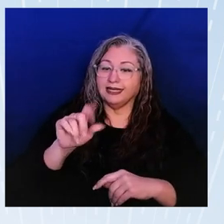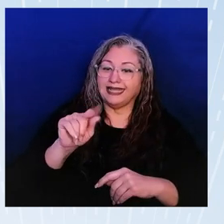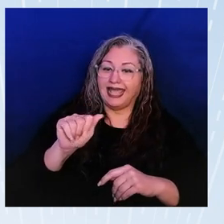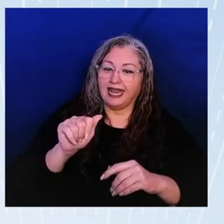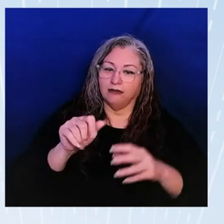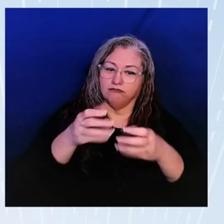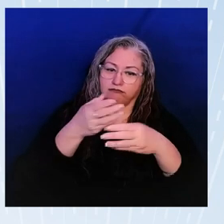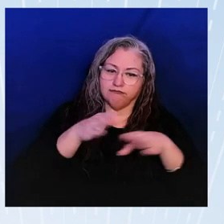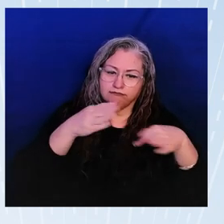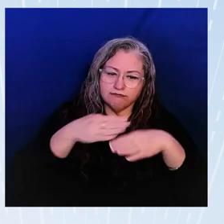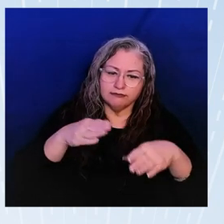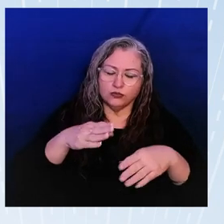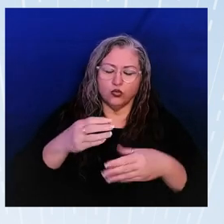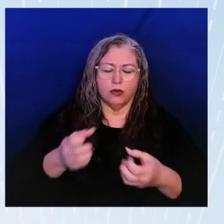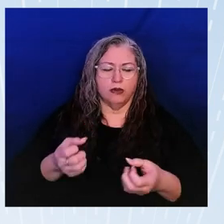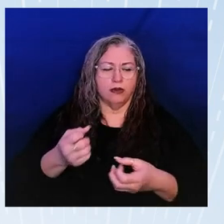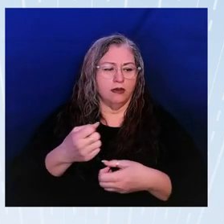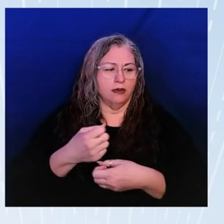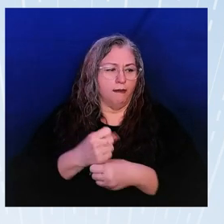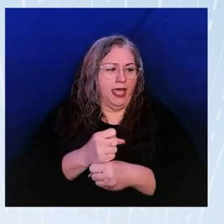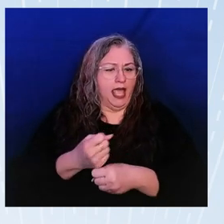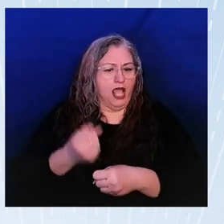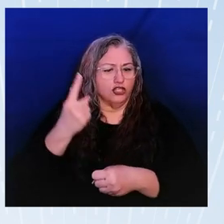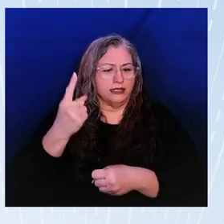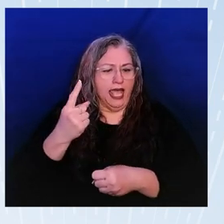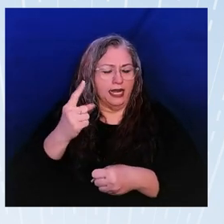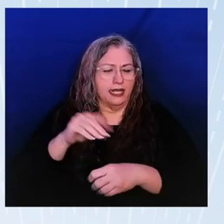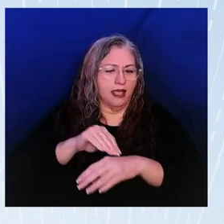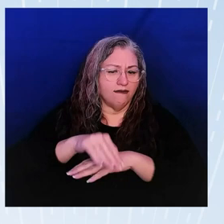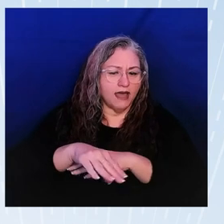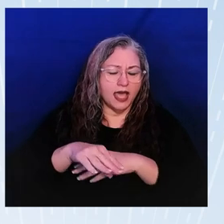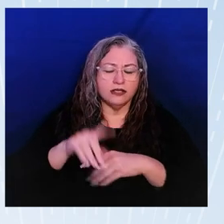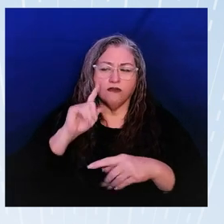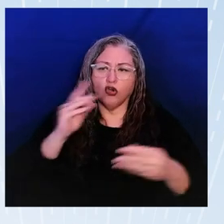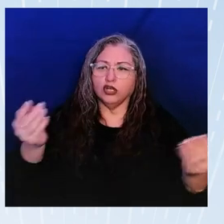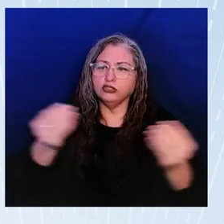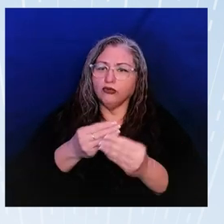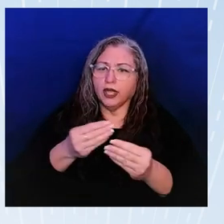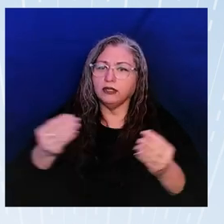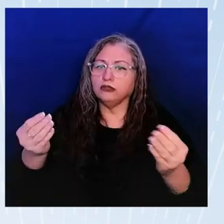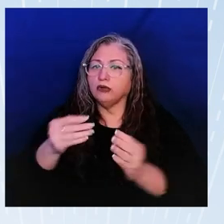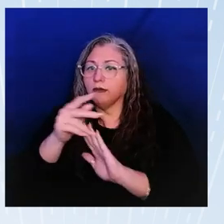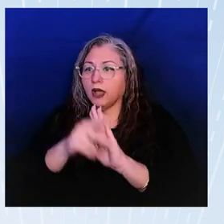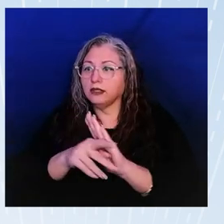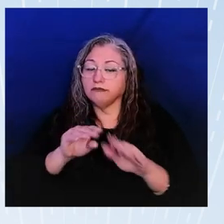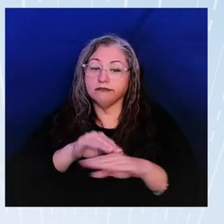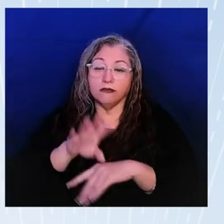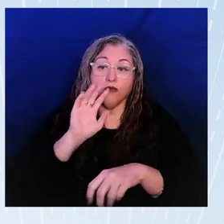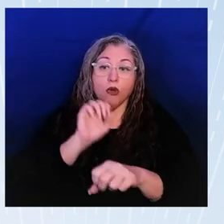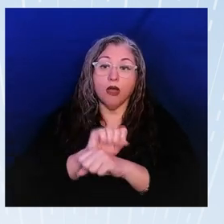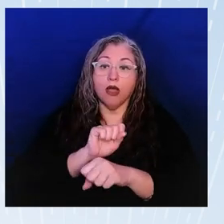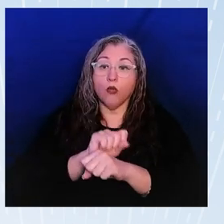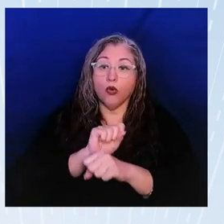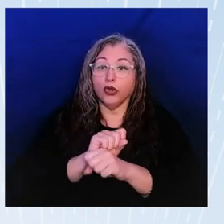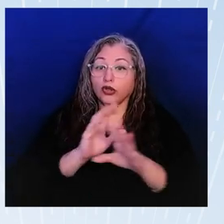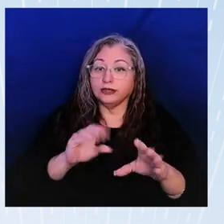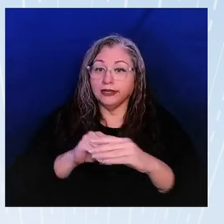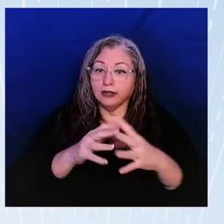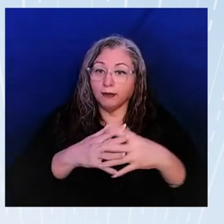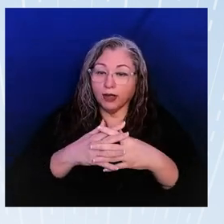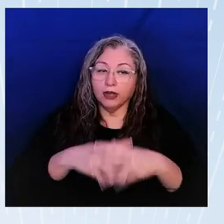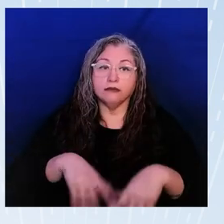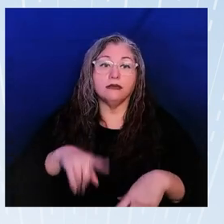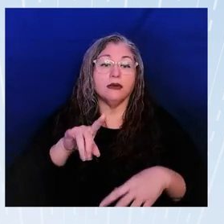better understand the distributional effects of trade and trade policy on American workers. The findings confirmed